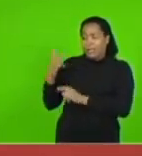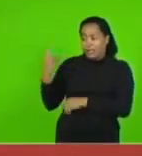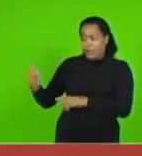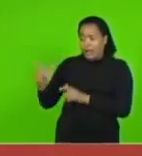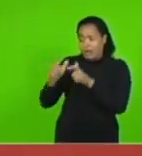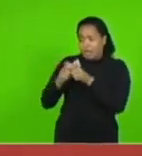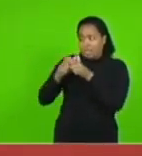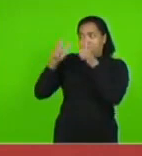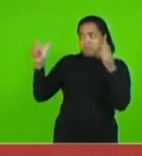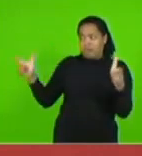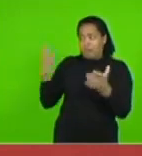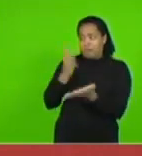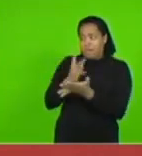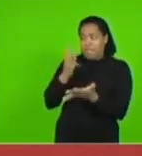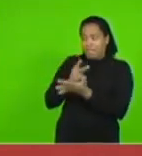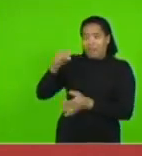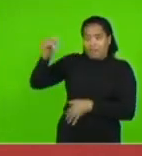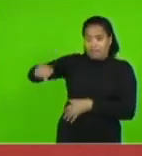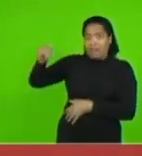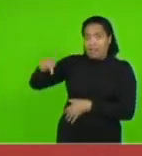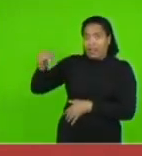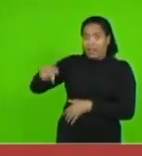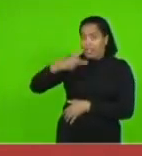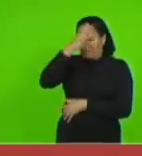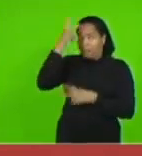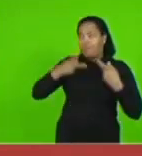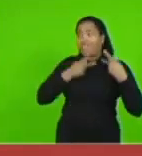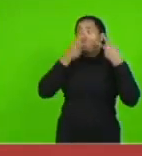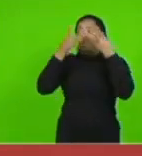The church of this pastor has broken the record.